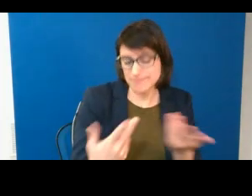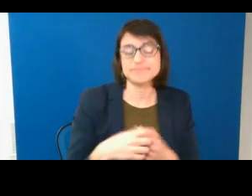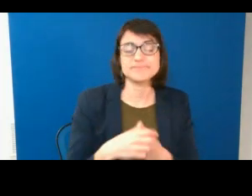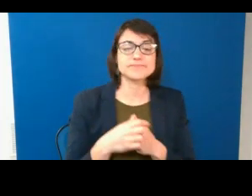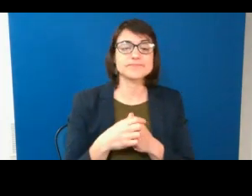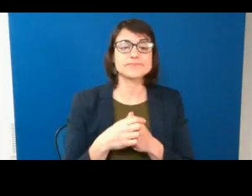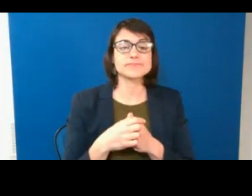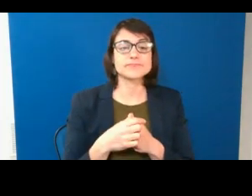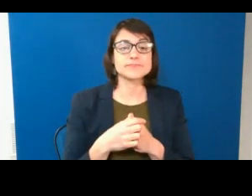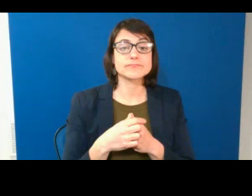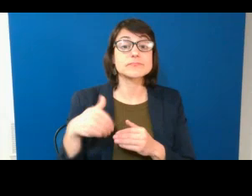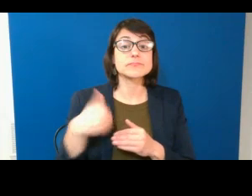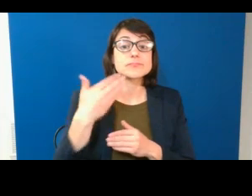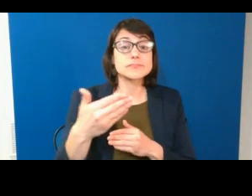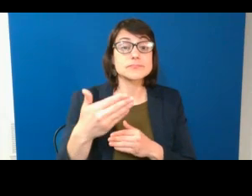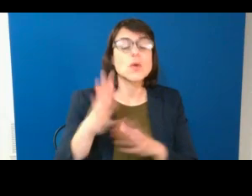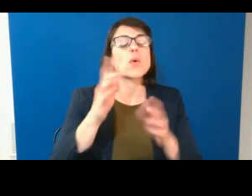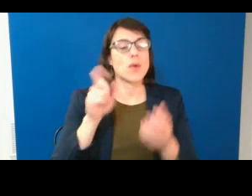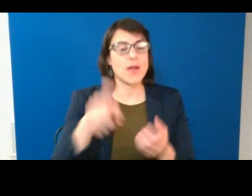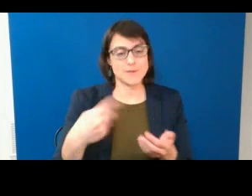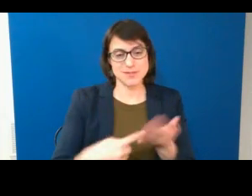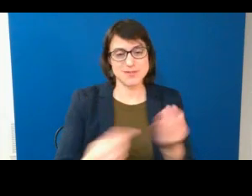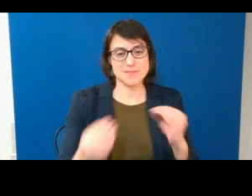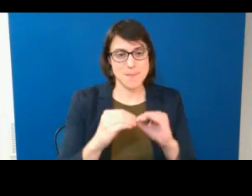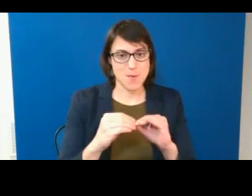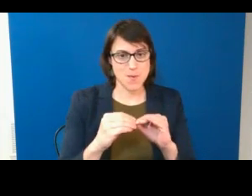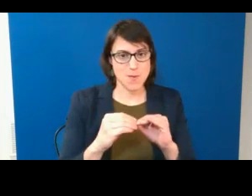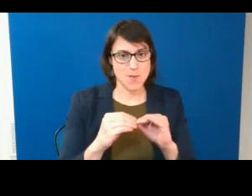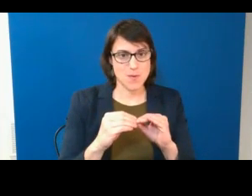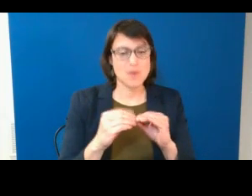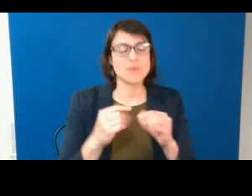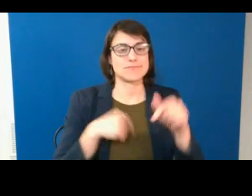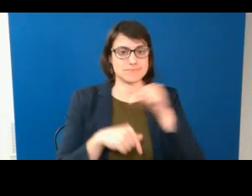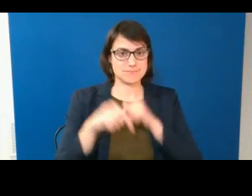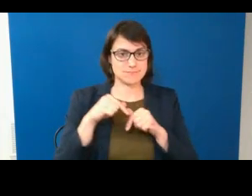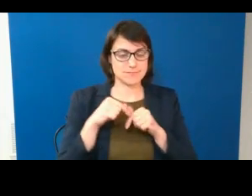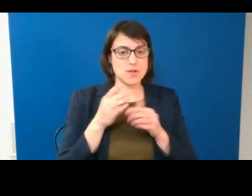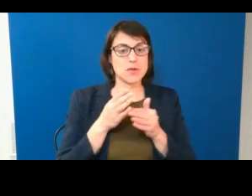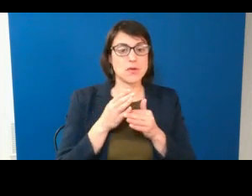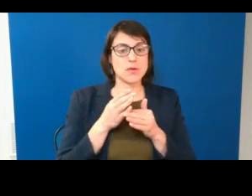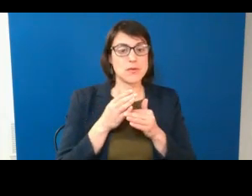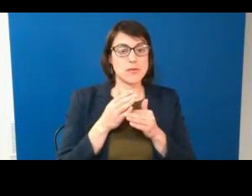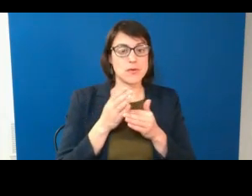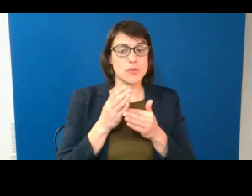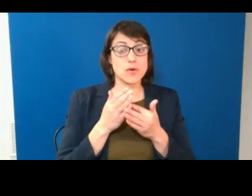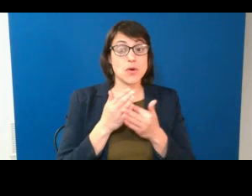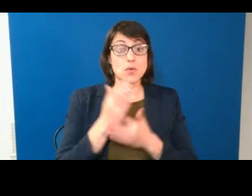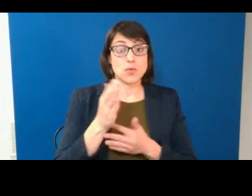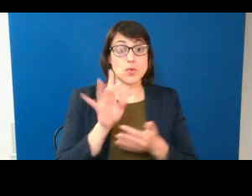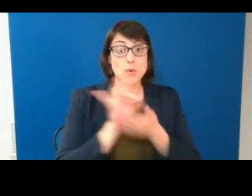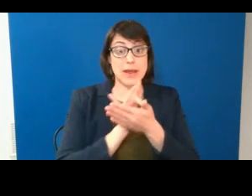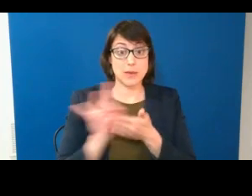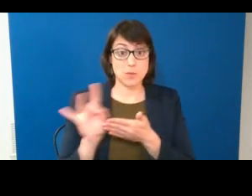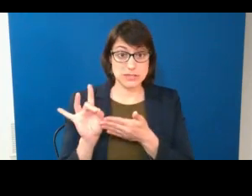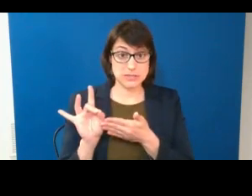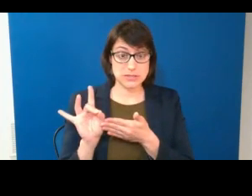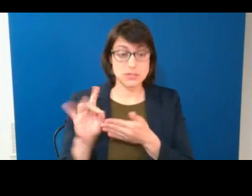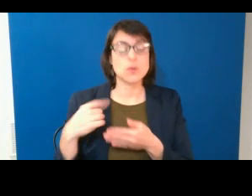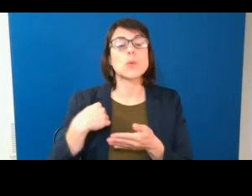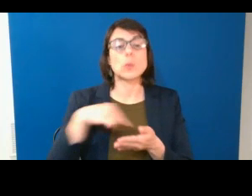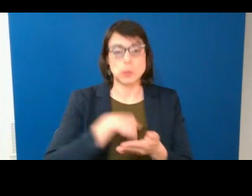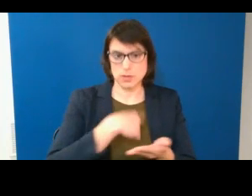These are some of the things we talked about. So over the course of 8 weeks, go back one. Over the course of 8 weeks, we talked about